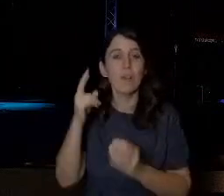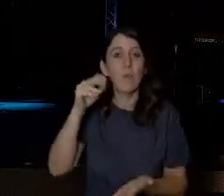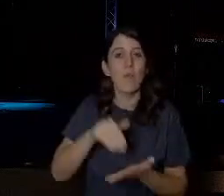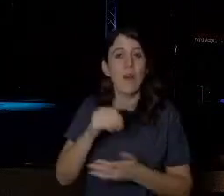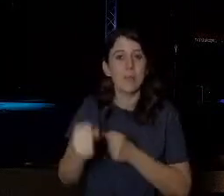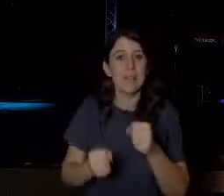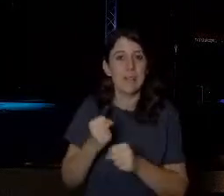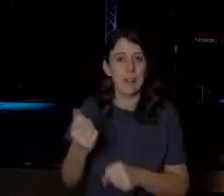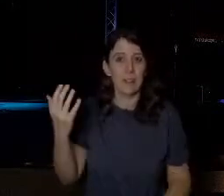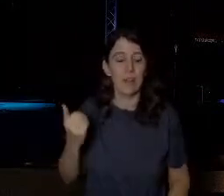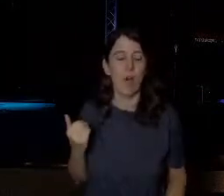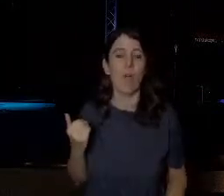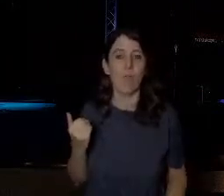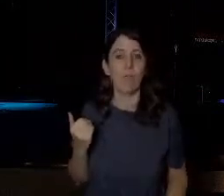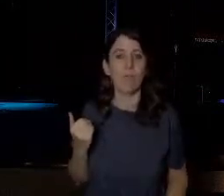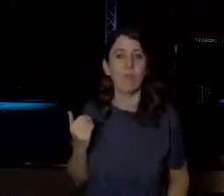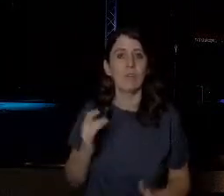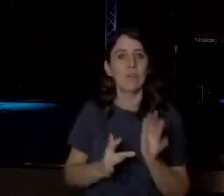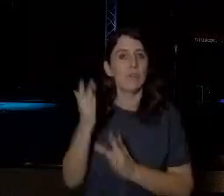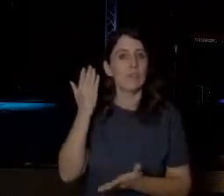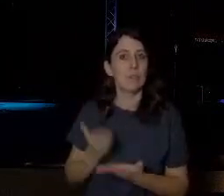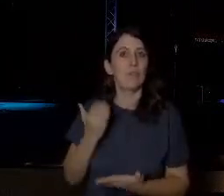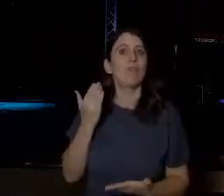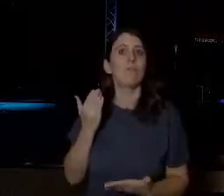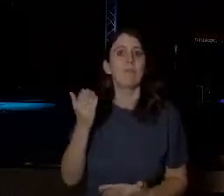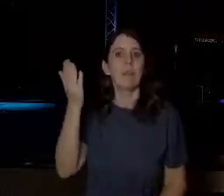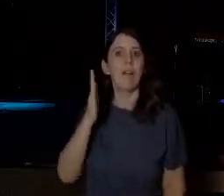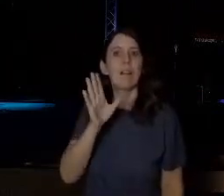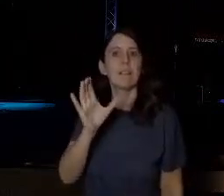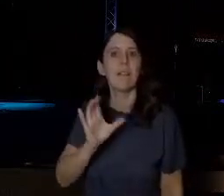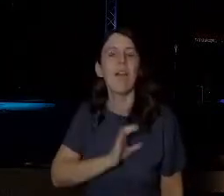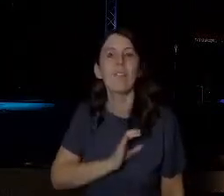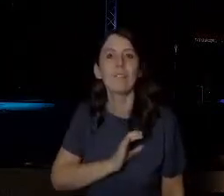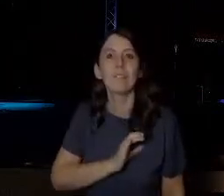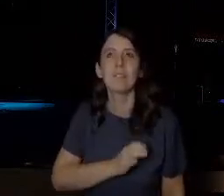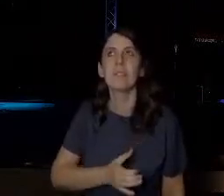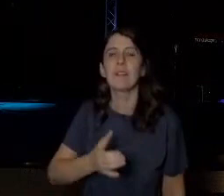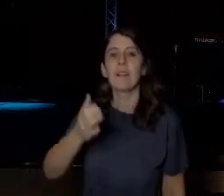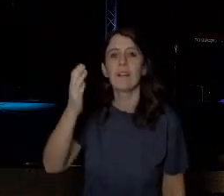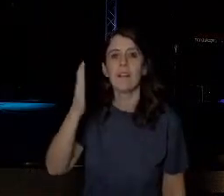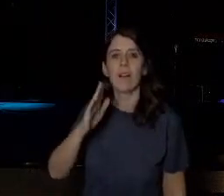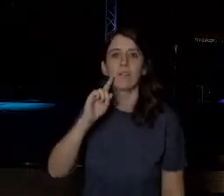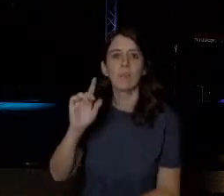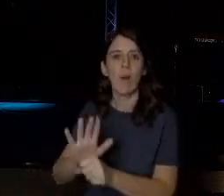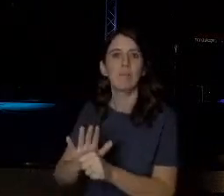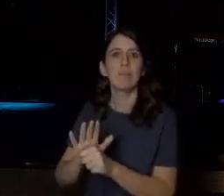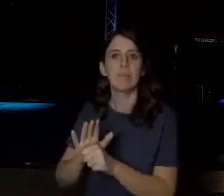Jesus proved that God is who he says he is, and he did what he said he would do.